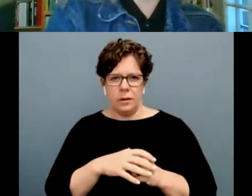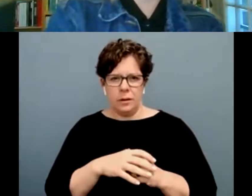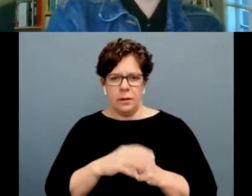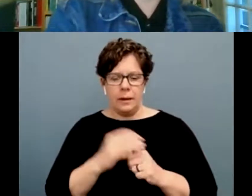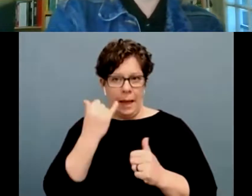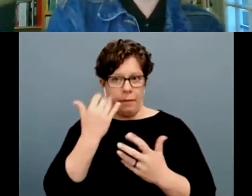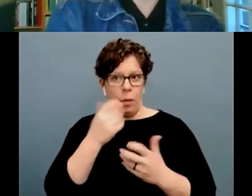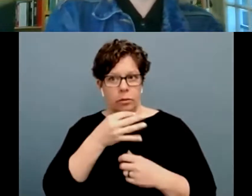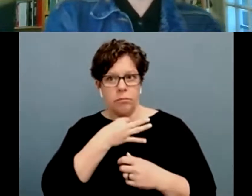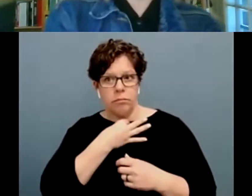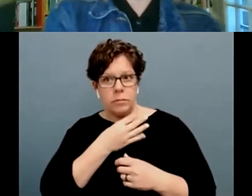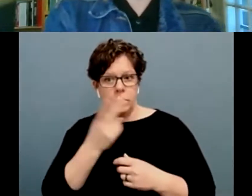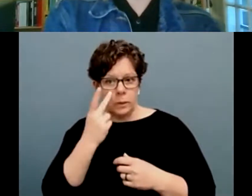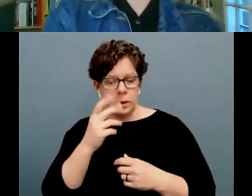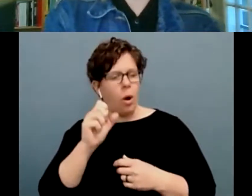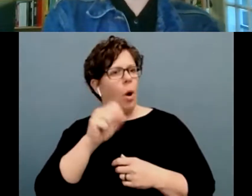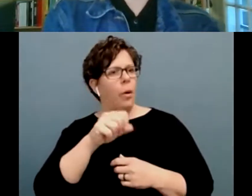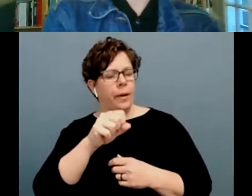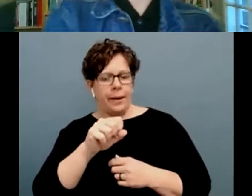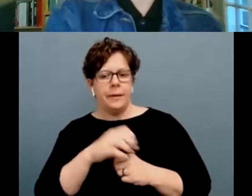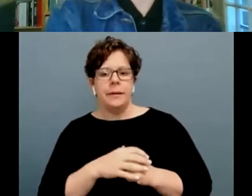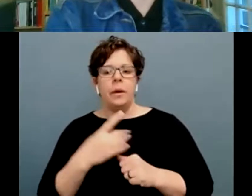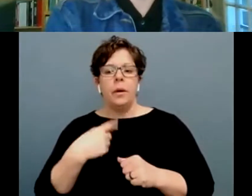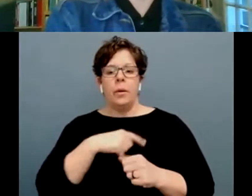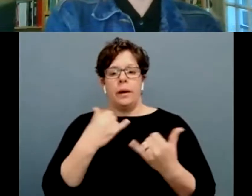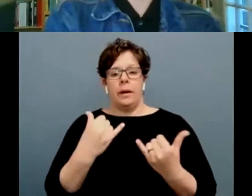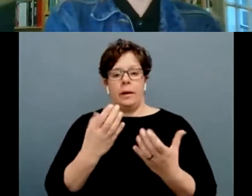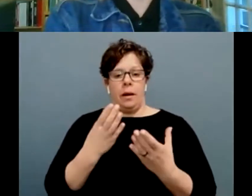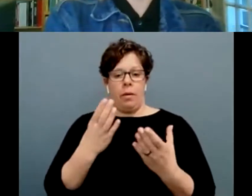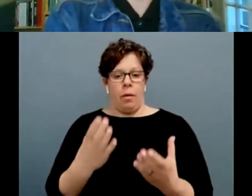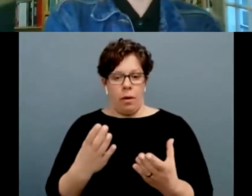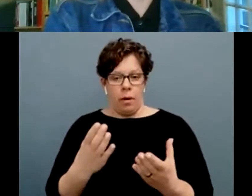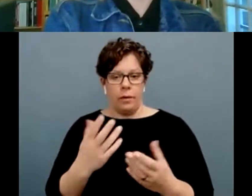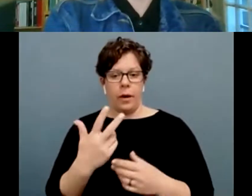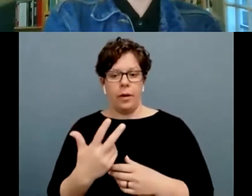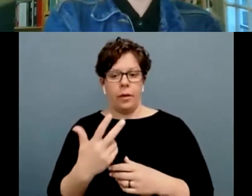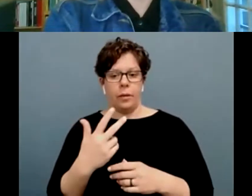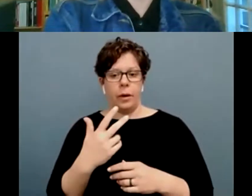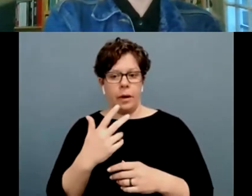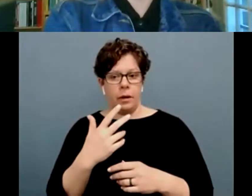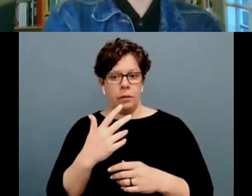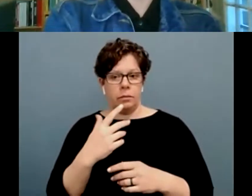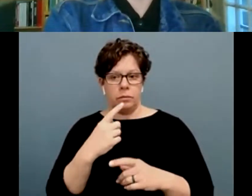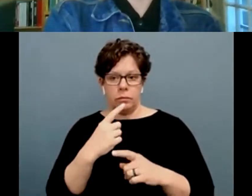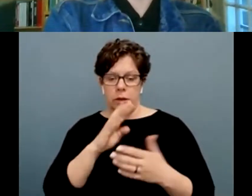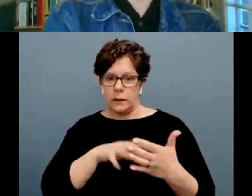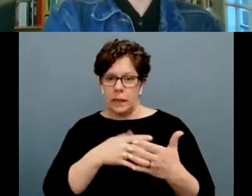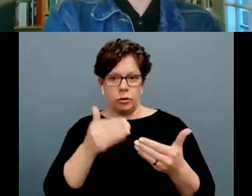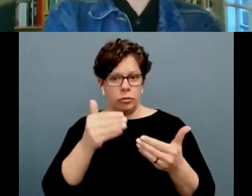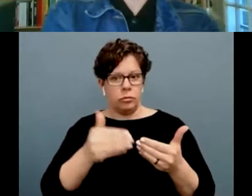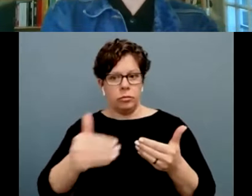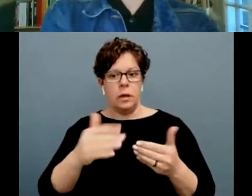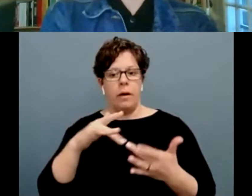so. Yes, absolutely. So we are currently offering 3 regularly scheduled virtual tours. One of